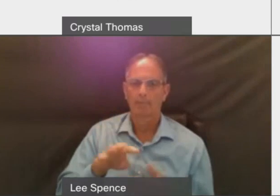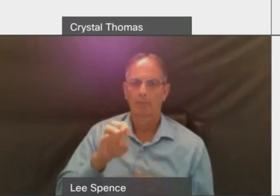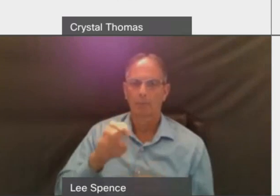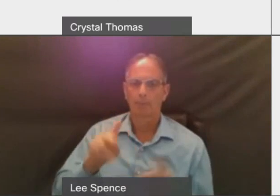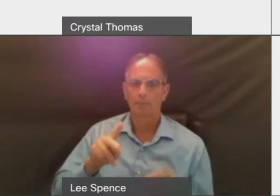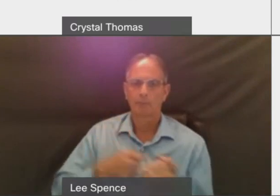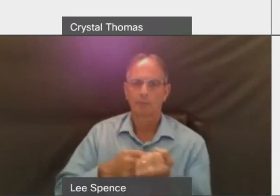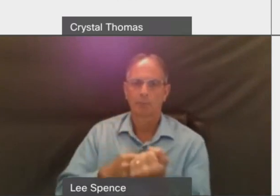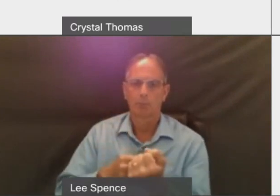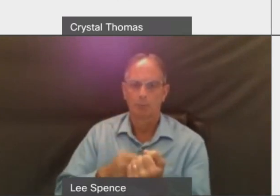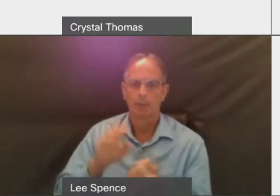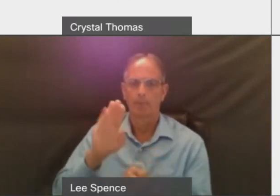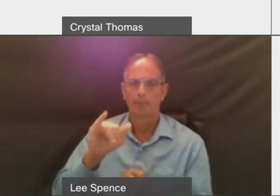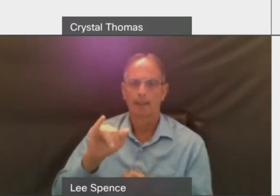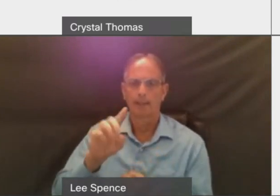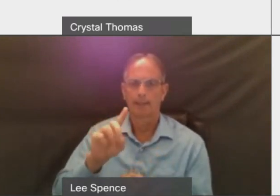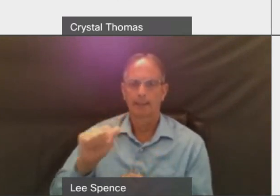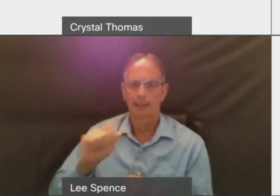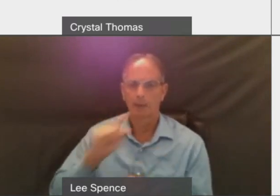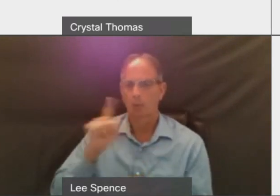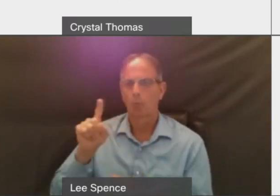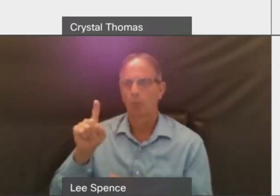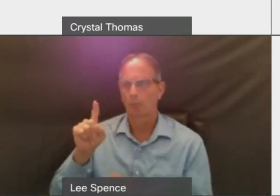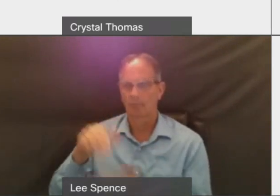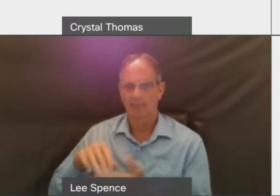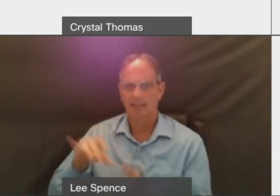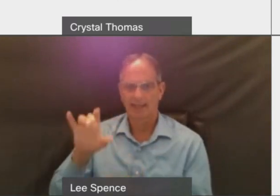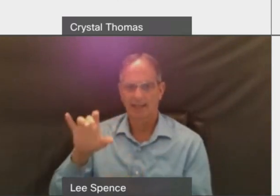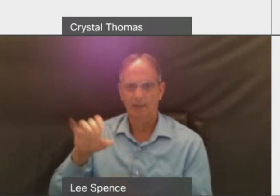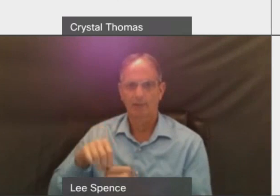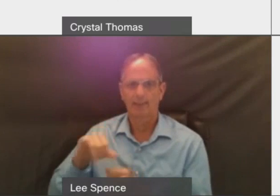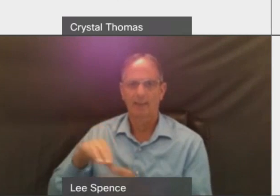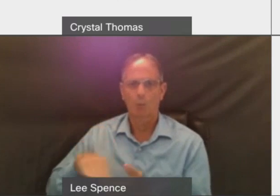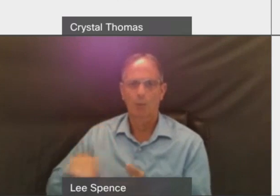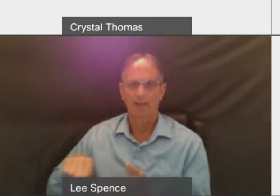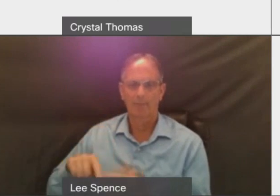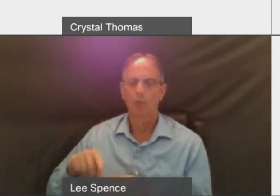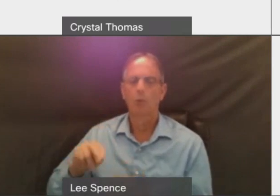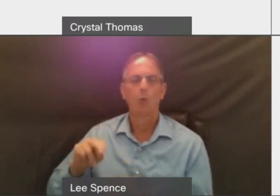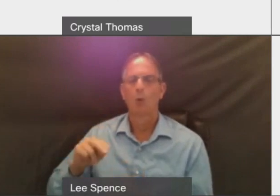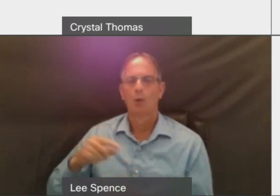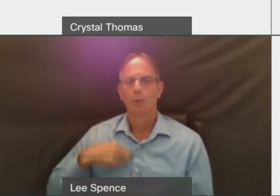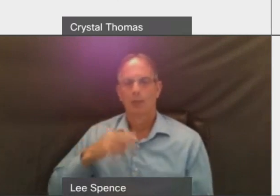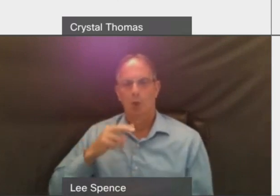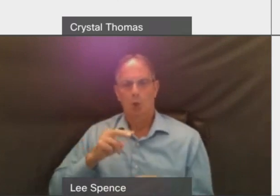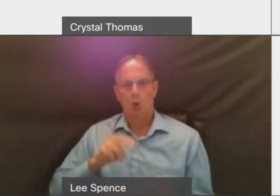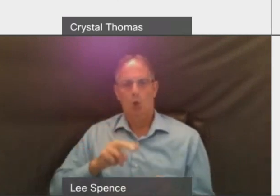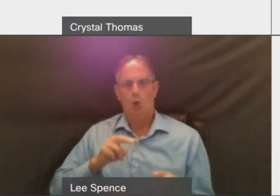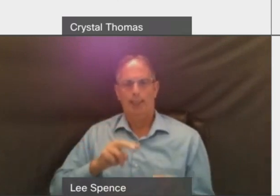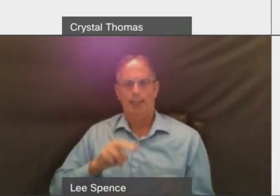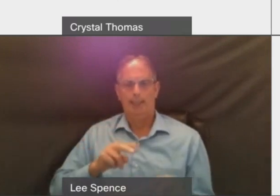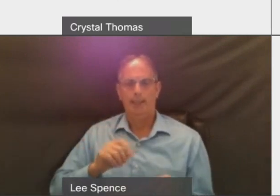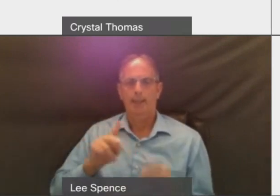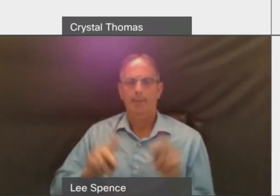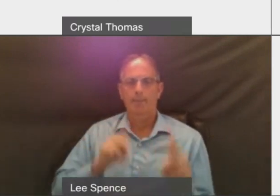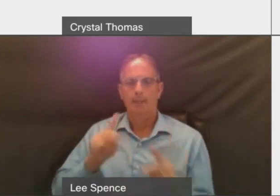DDA or the 1,800 and some people in the waiver. We're looking at